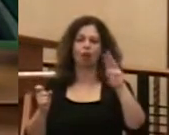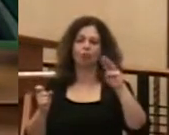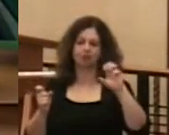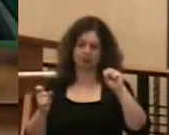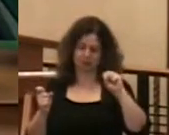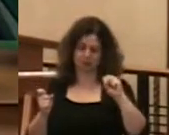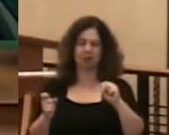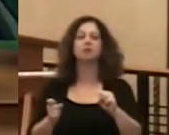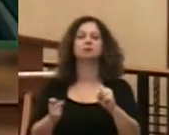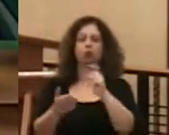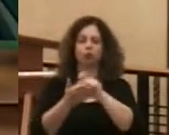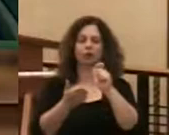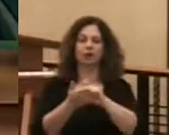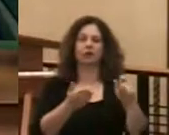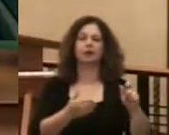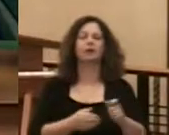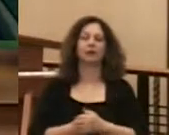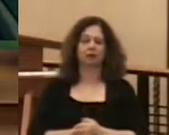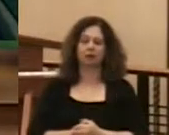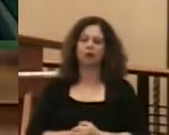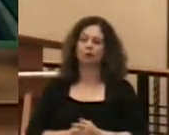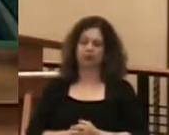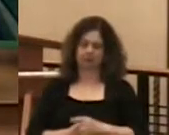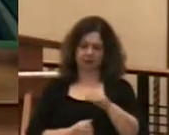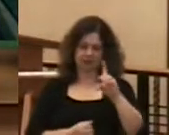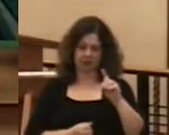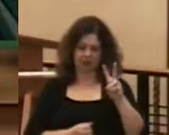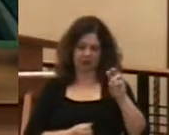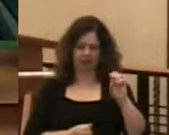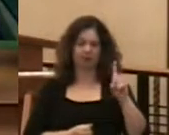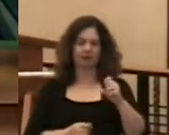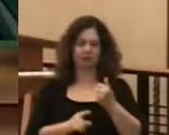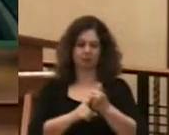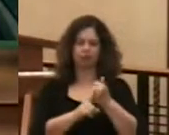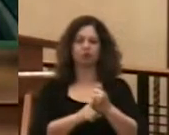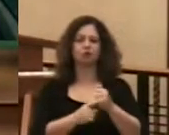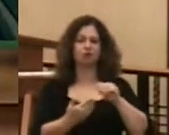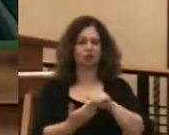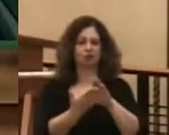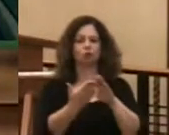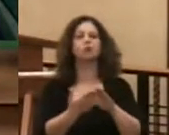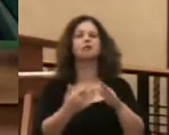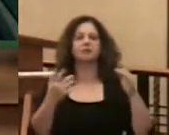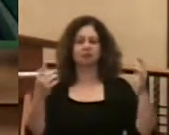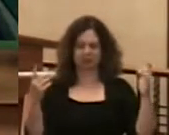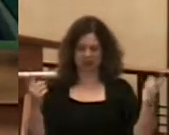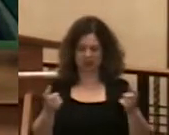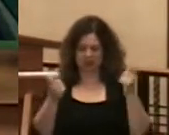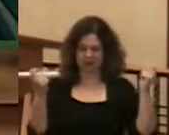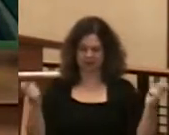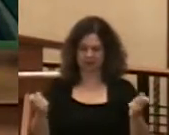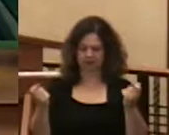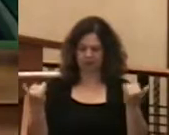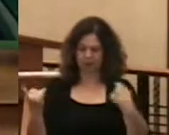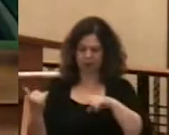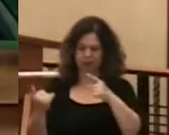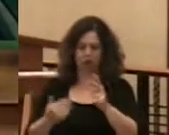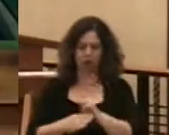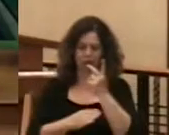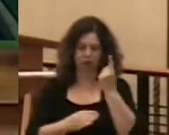Nathan confronts him with his sin, and we use part of that psalm in confession.